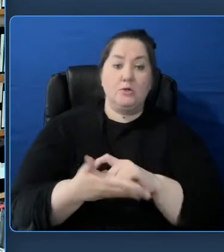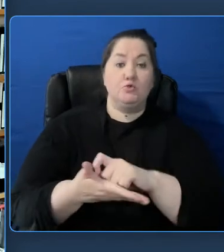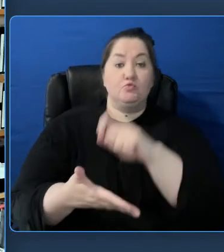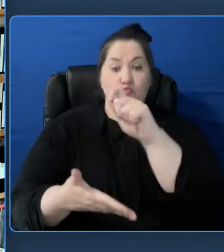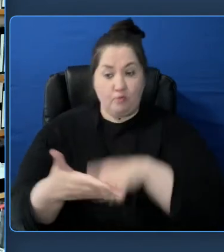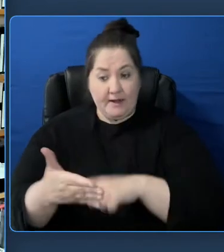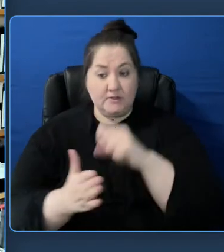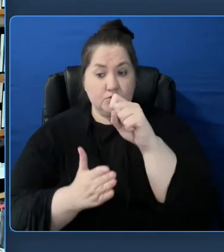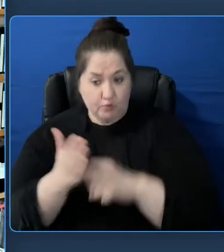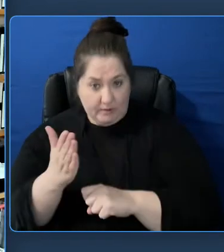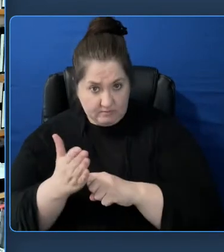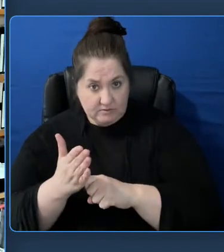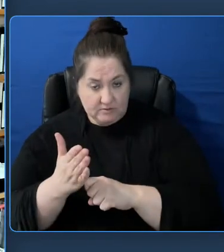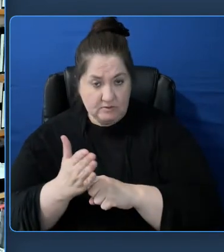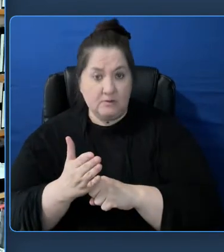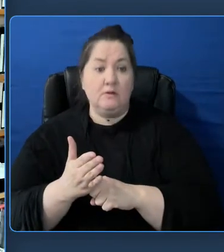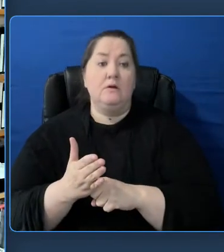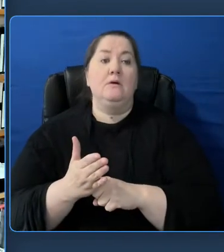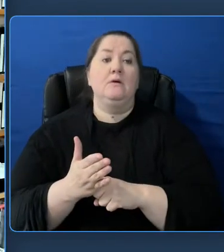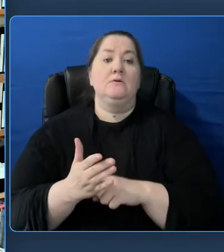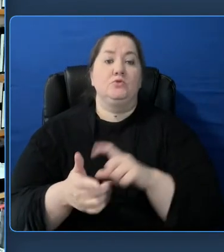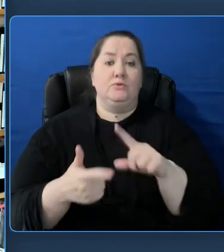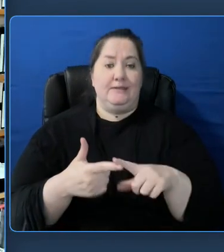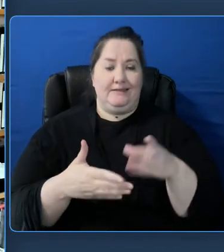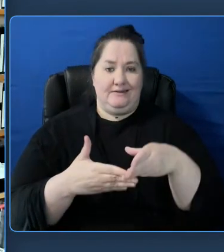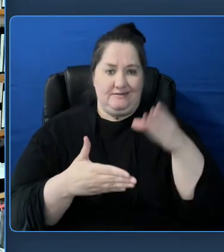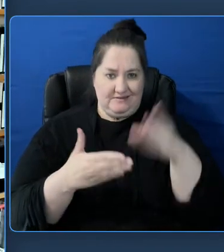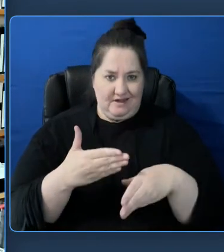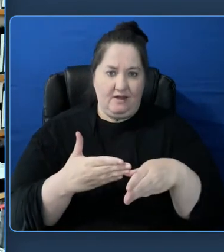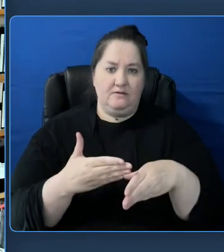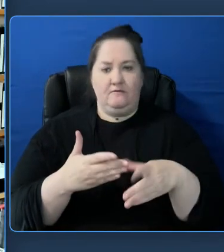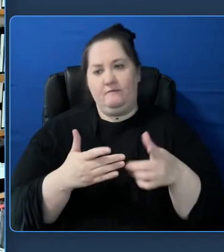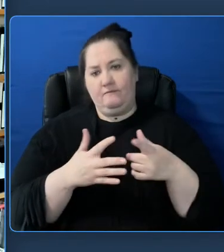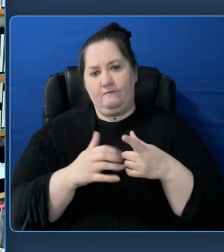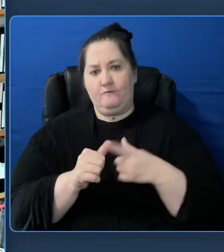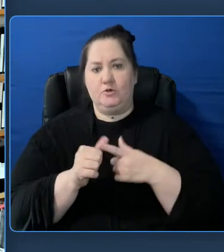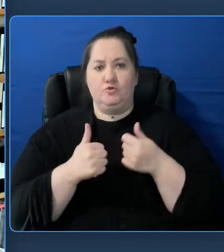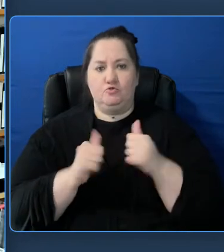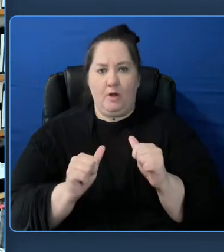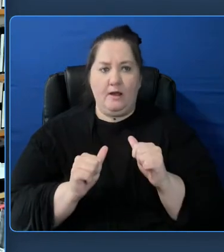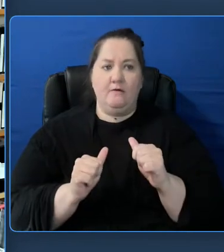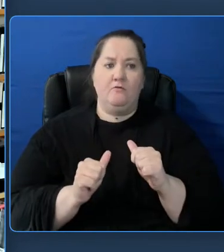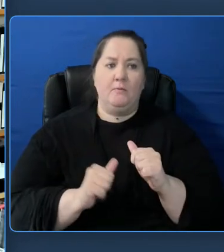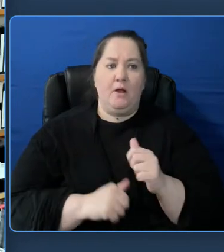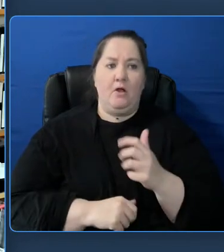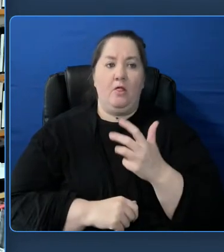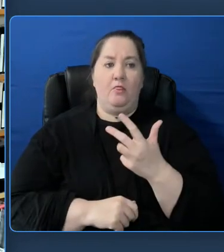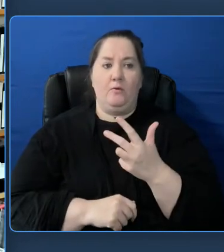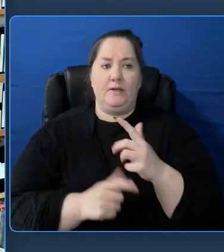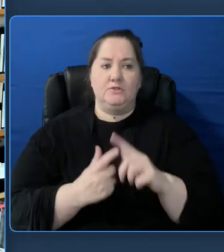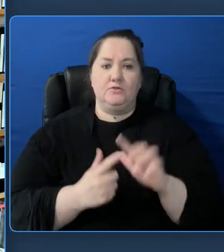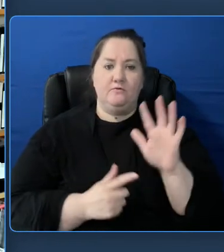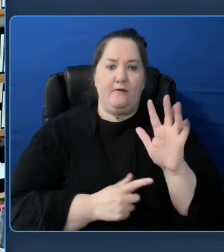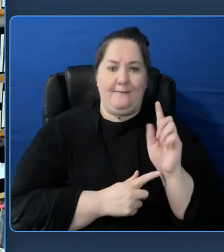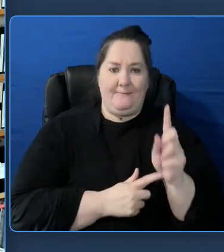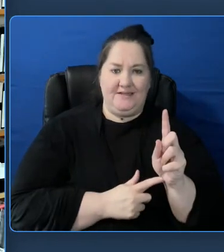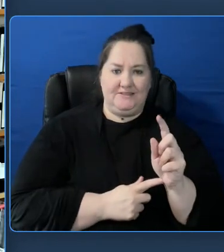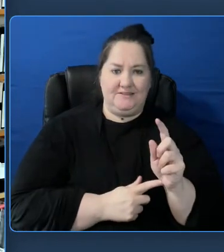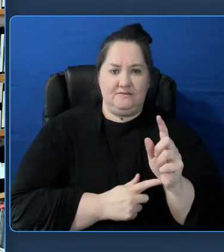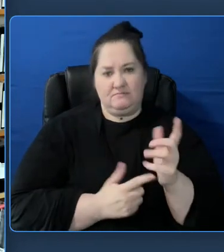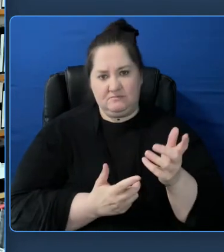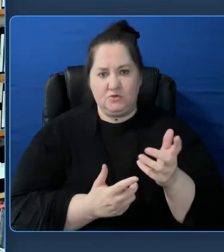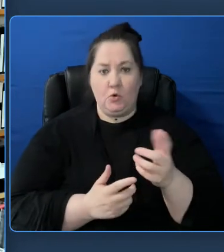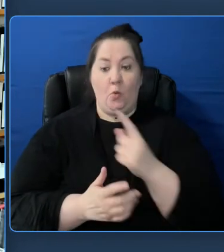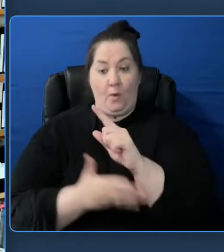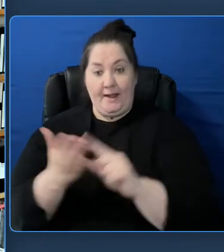the script, just to get the script done, the first run at the script, for about 3-5 minutes of film, an hour. So they were